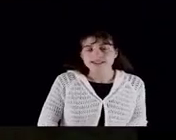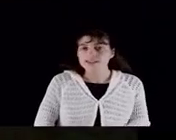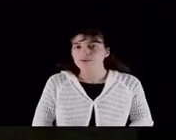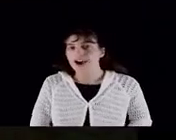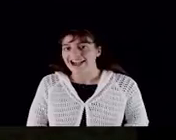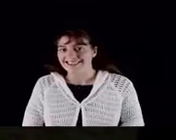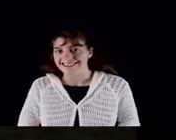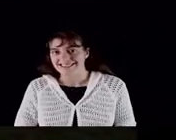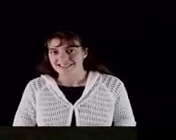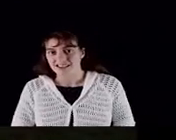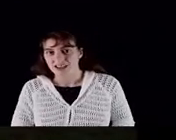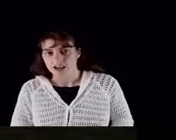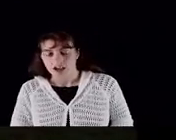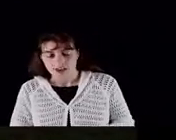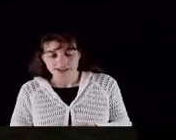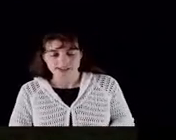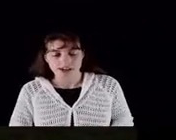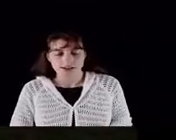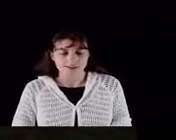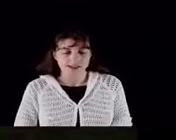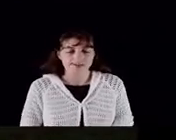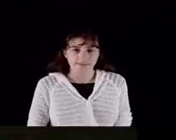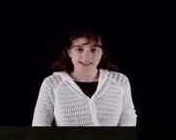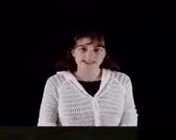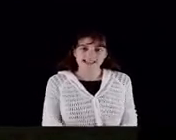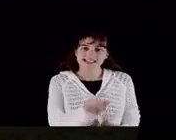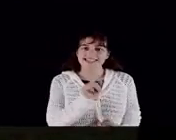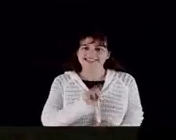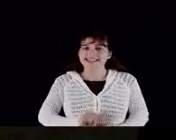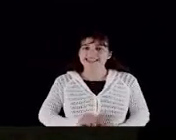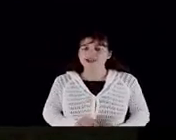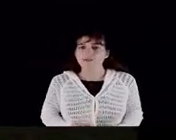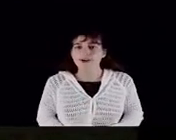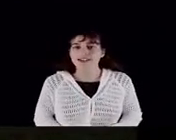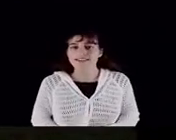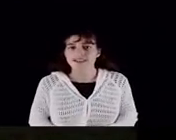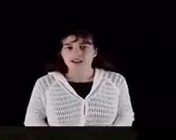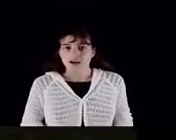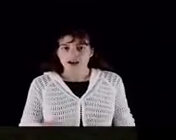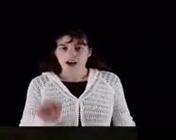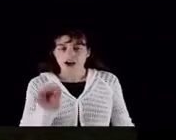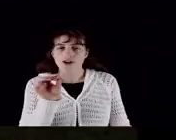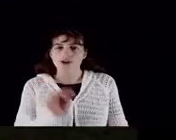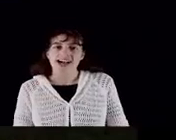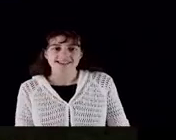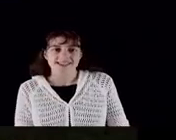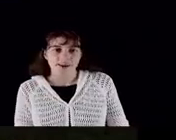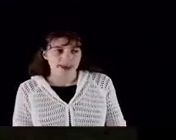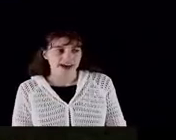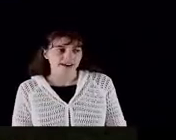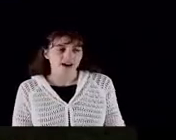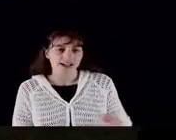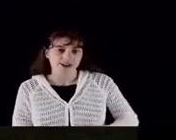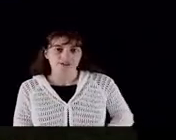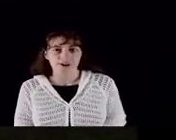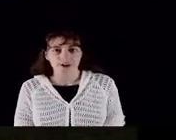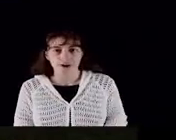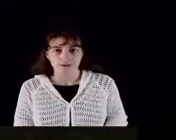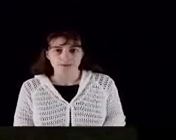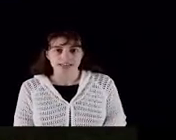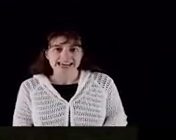this is why there is not so many families. Satan is seeking to put a no lights ban on each